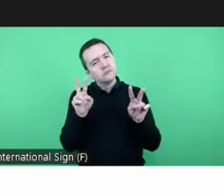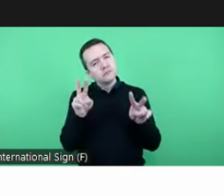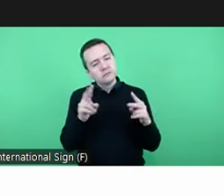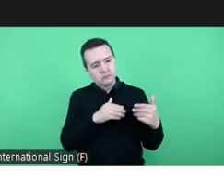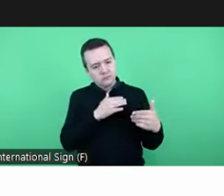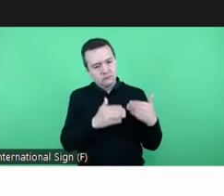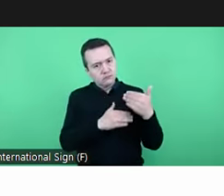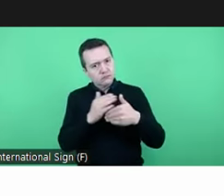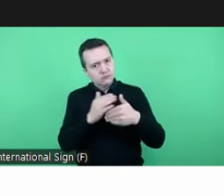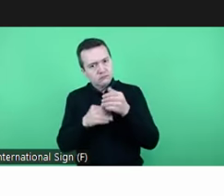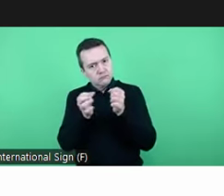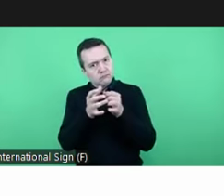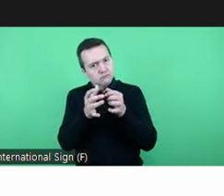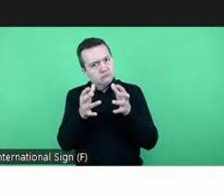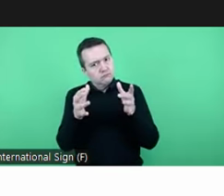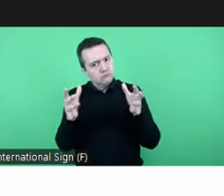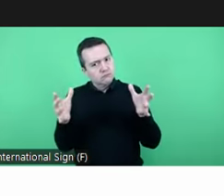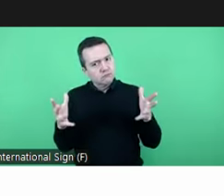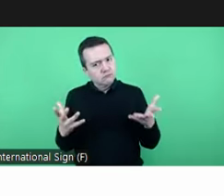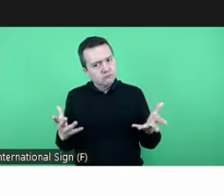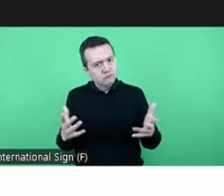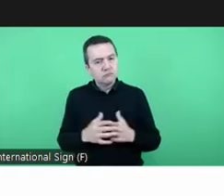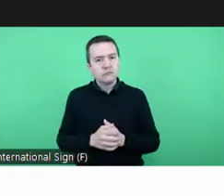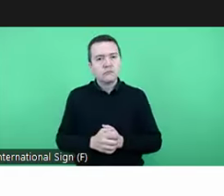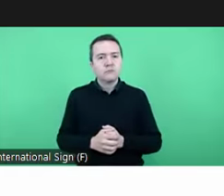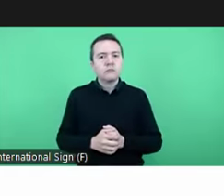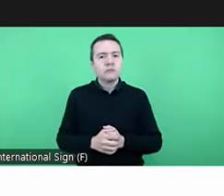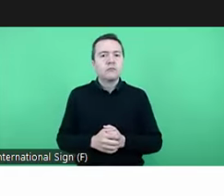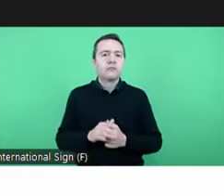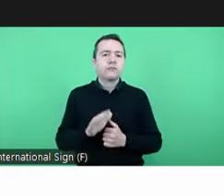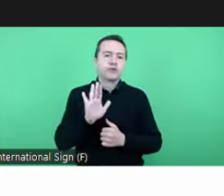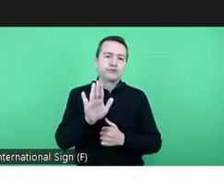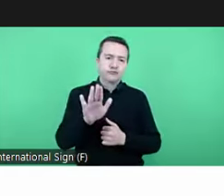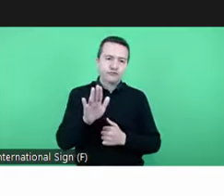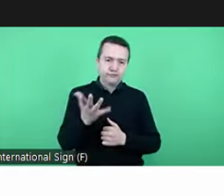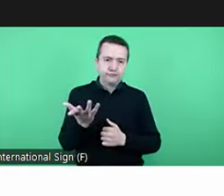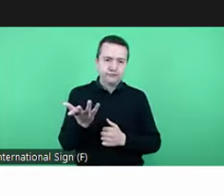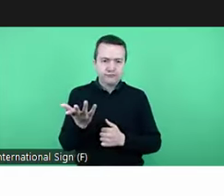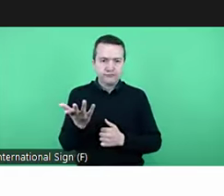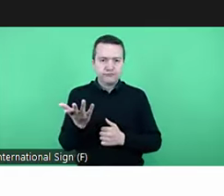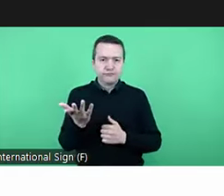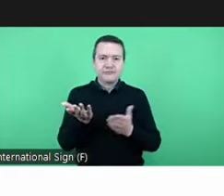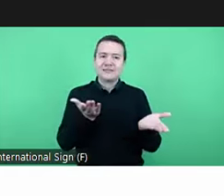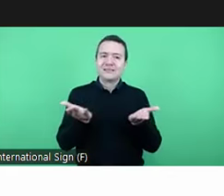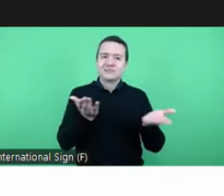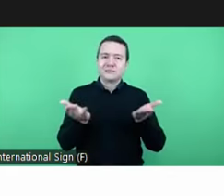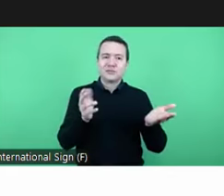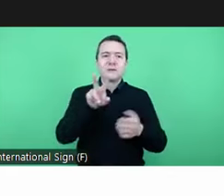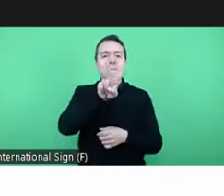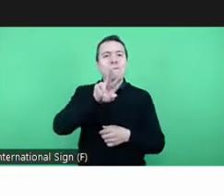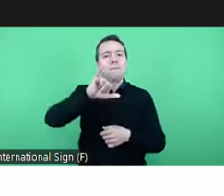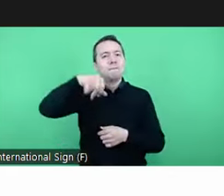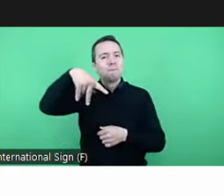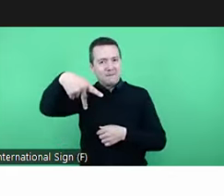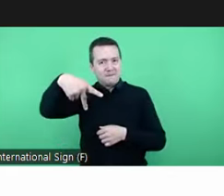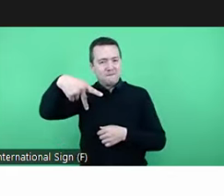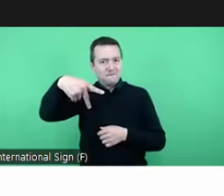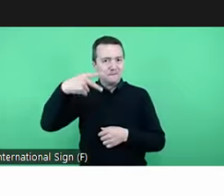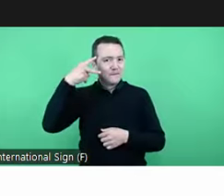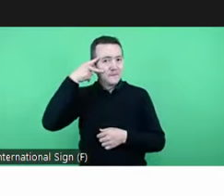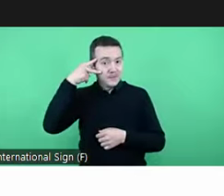de prácticas an diferenciadas increase o in VIPs que differentiated llamamos, practices or mixed que está services, muy vinculado VIP a lo que services, that is hablábamos quite hace un related ratito